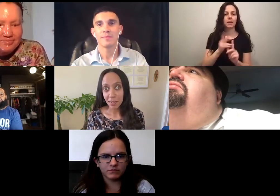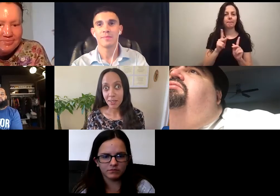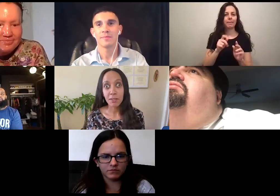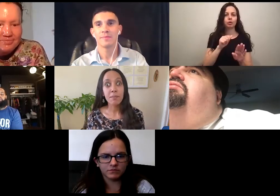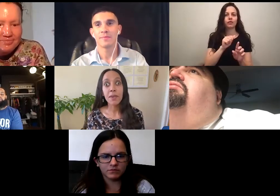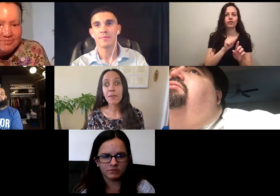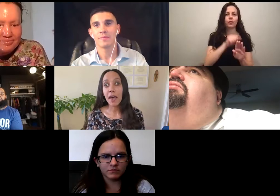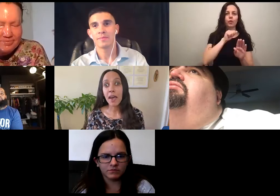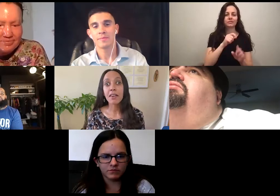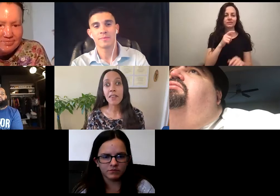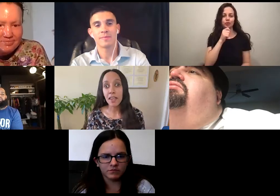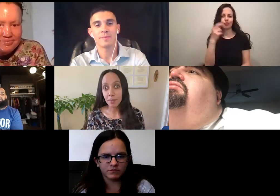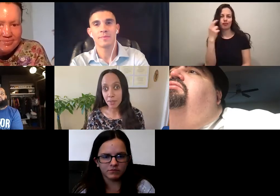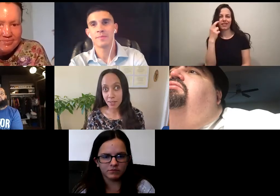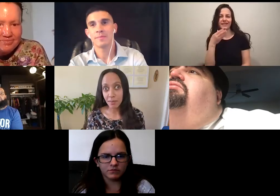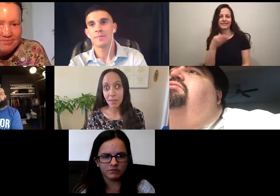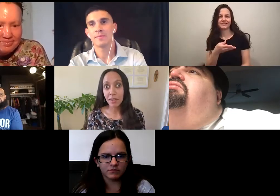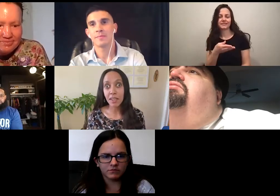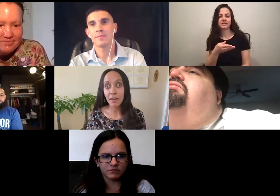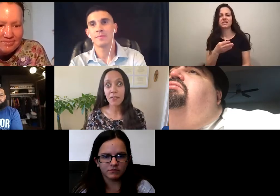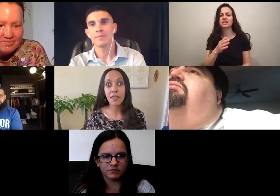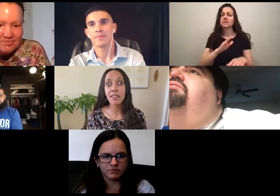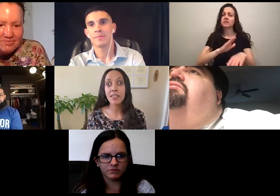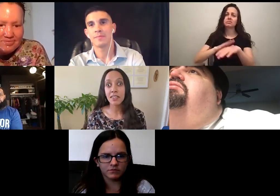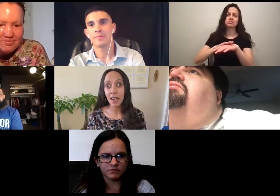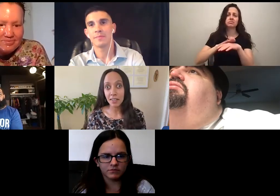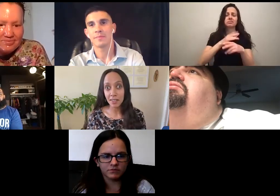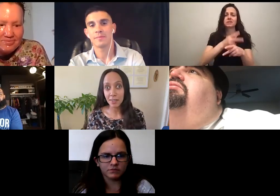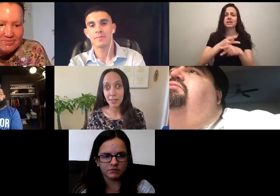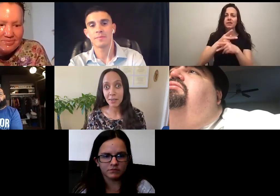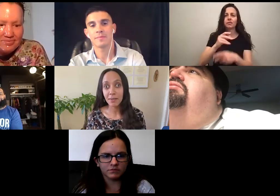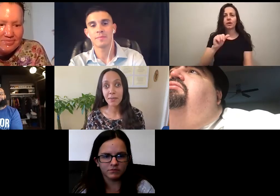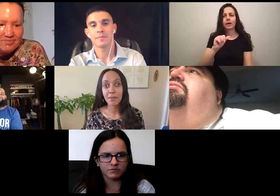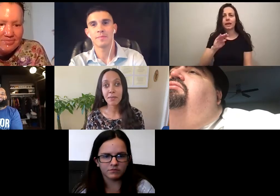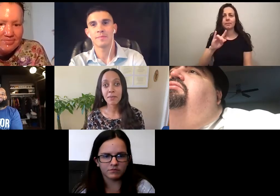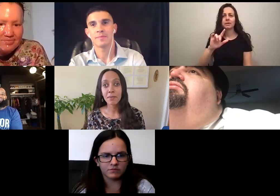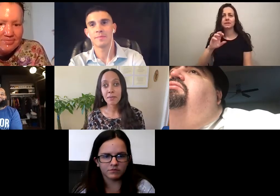people. So beware of ableism. Look out for its disguises.